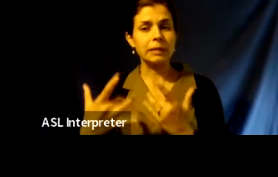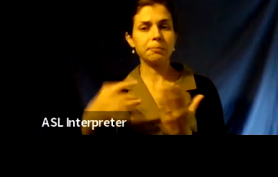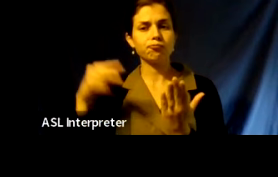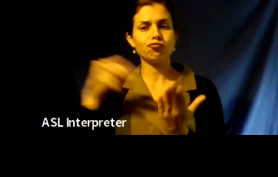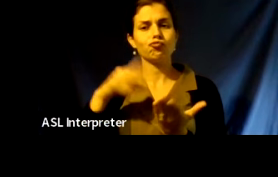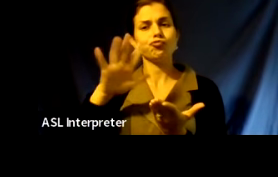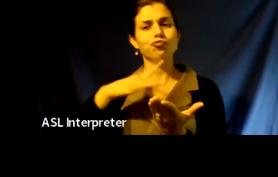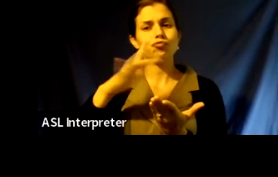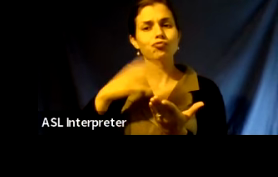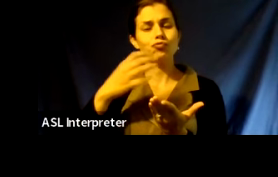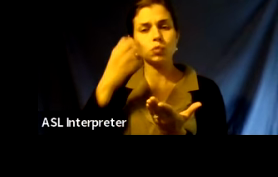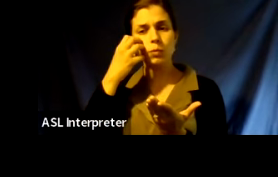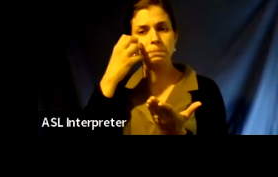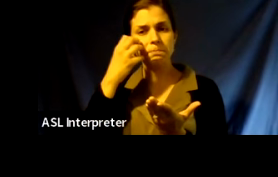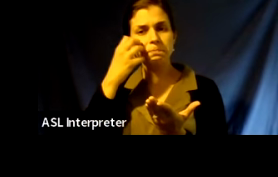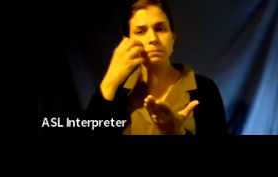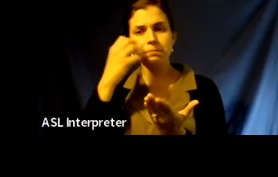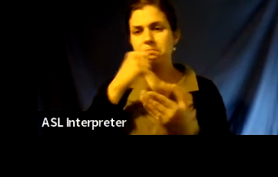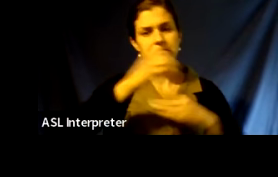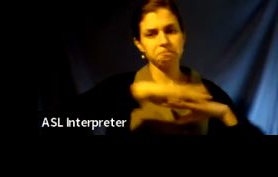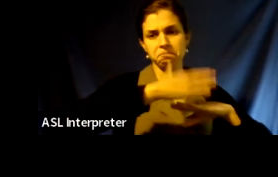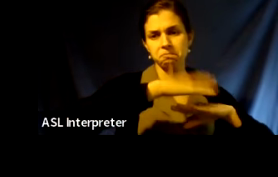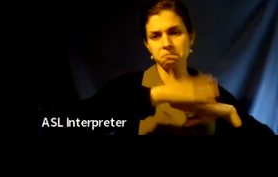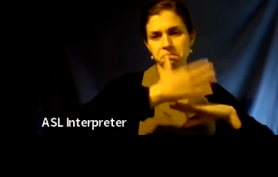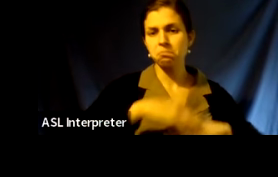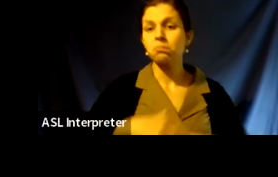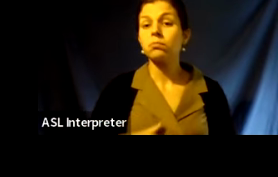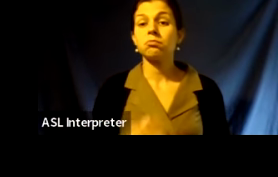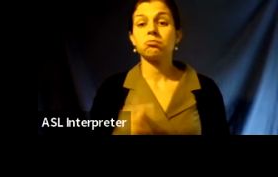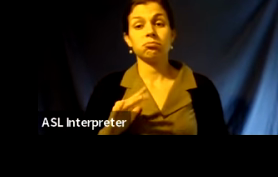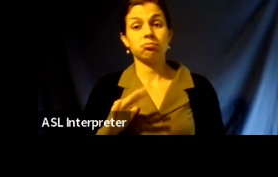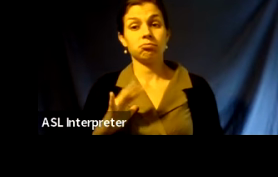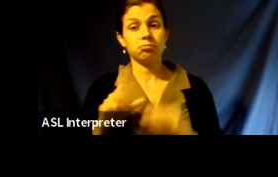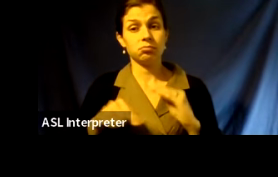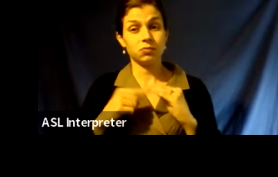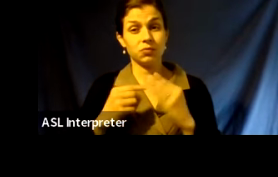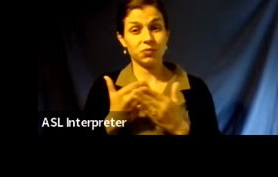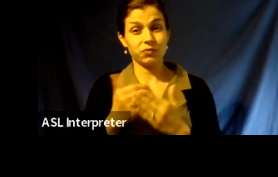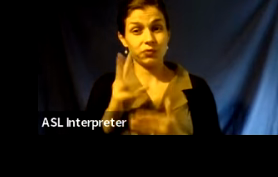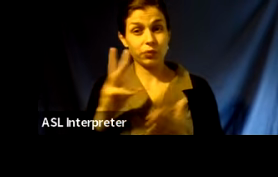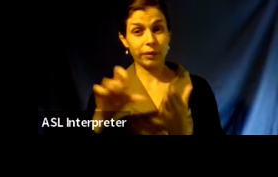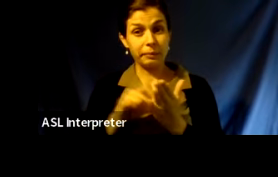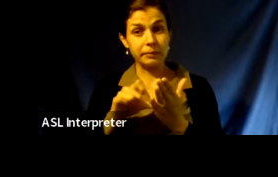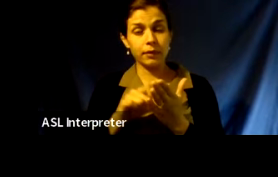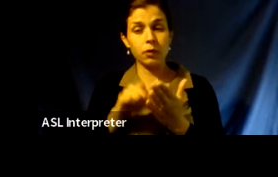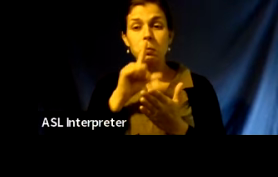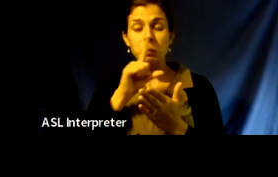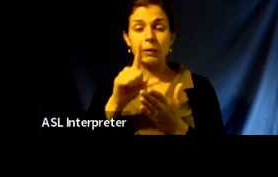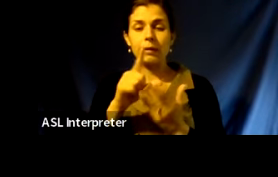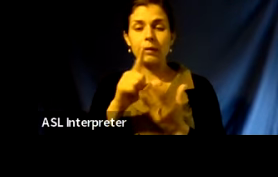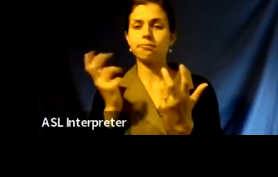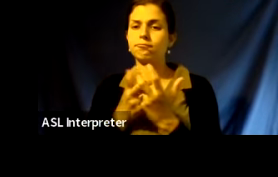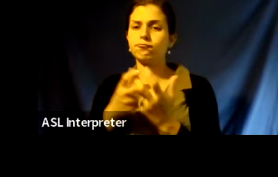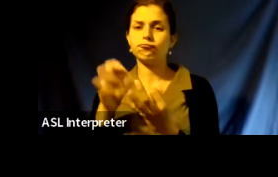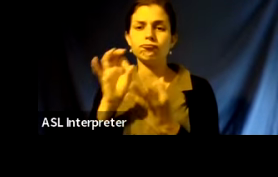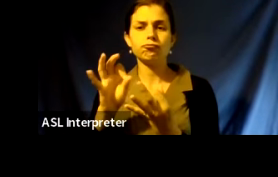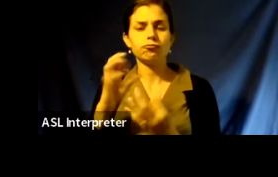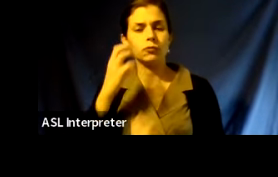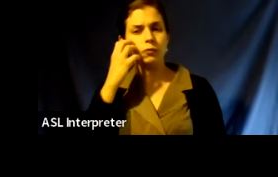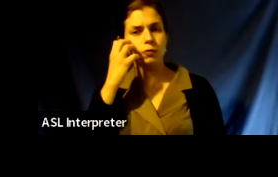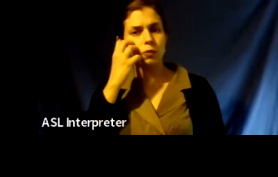browser. And one of the neat things about our new website is that it's designed for that. We no longer need to have a special